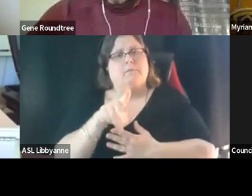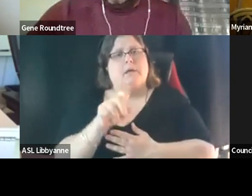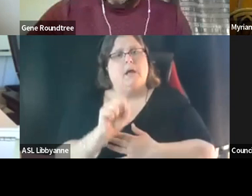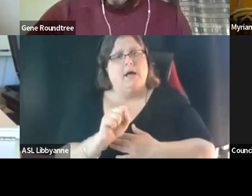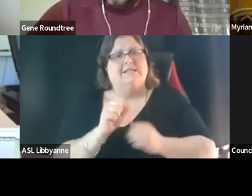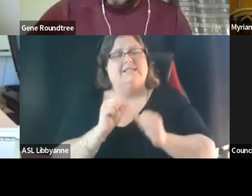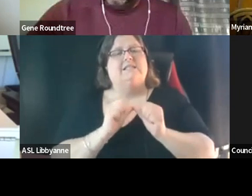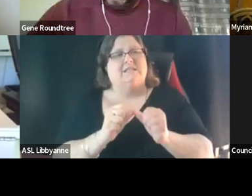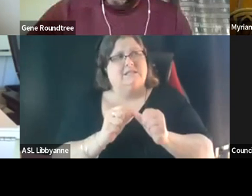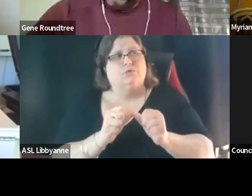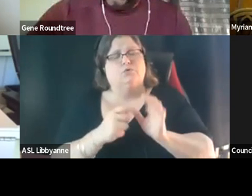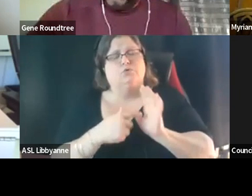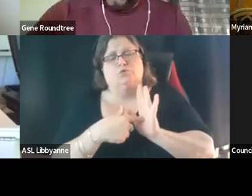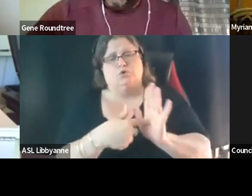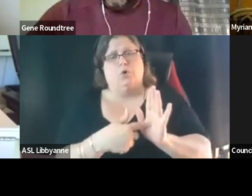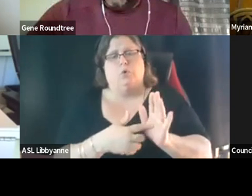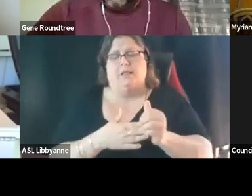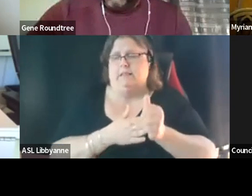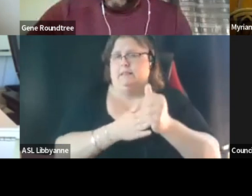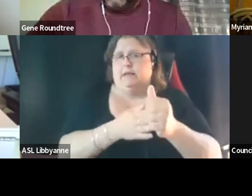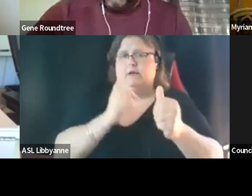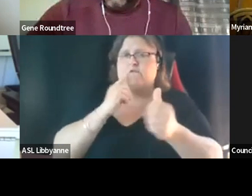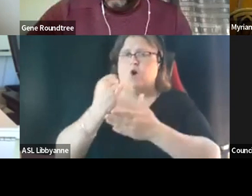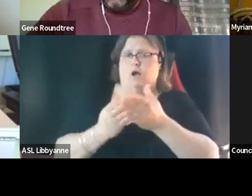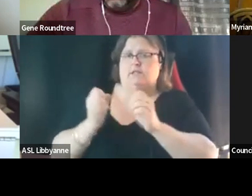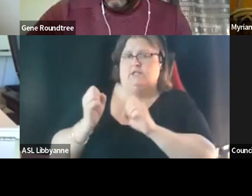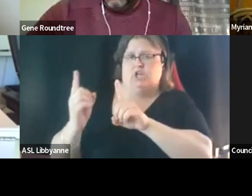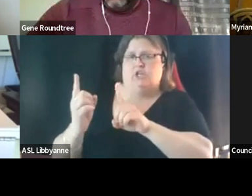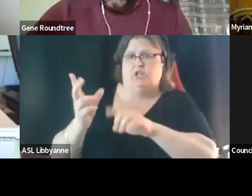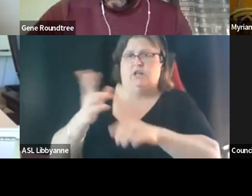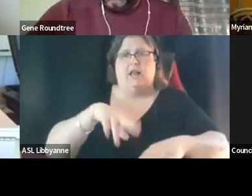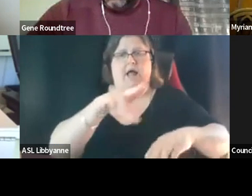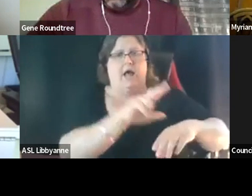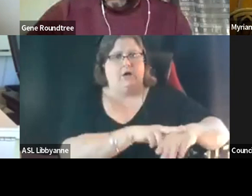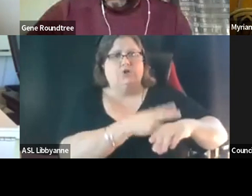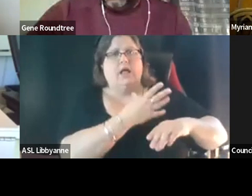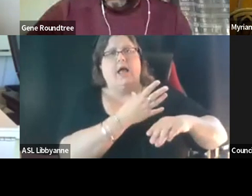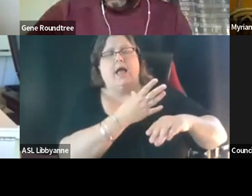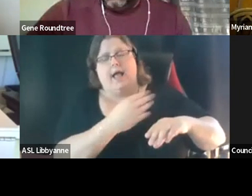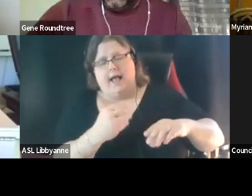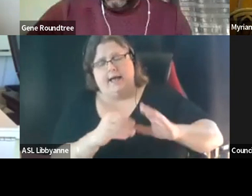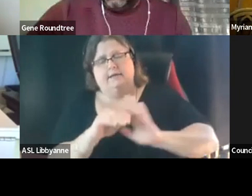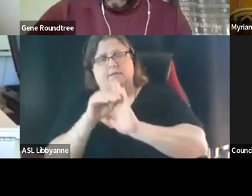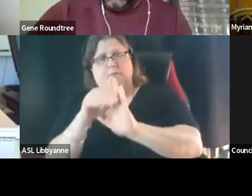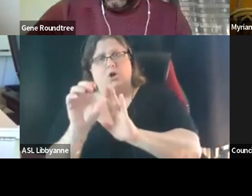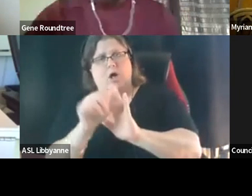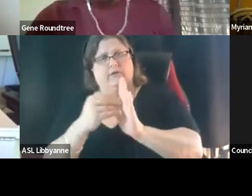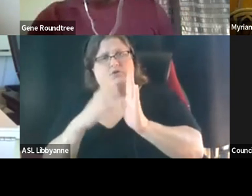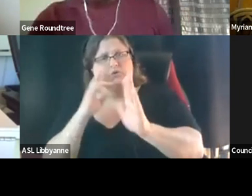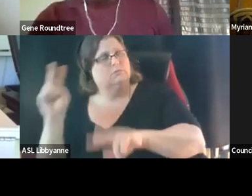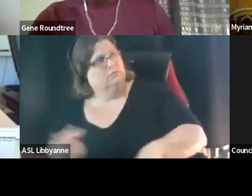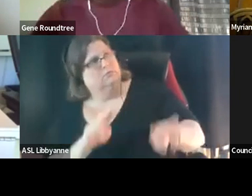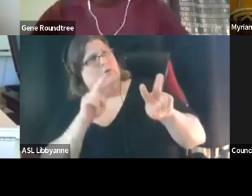a leader in arts education, both nationally and as a model that other cities have sought